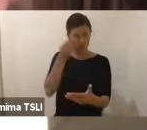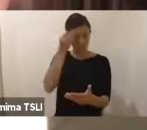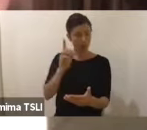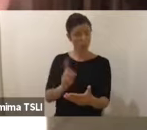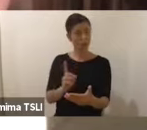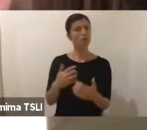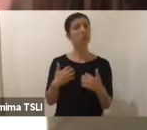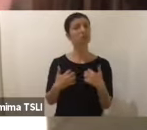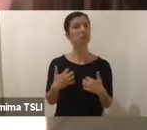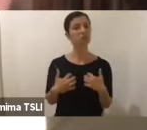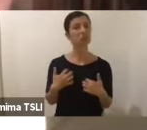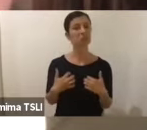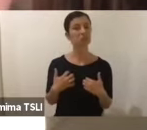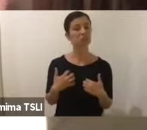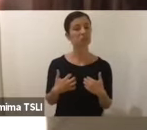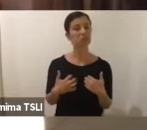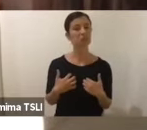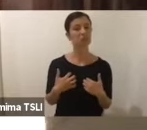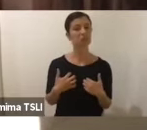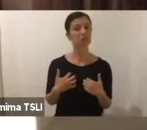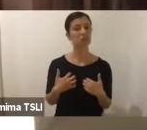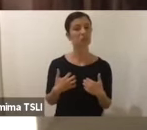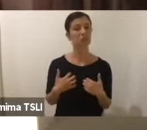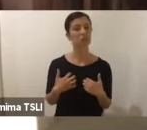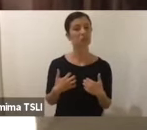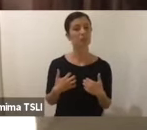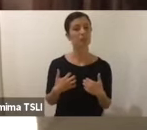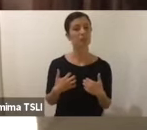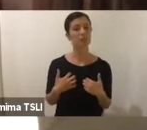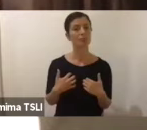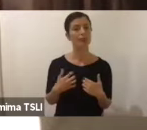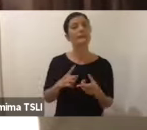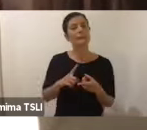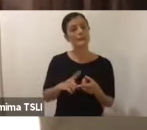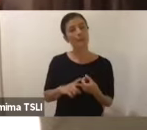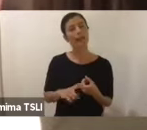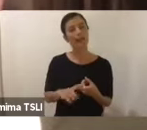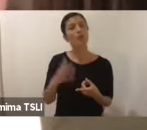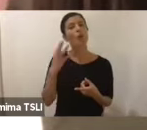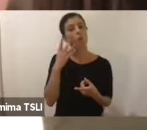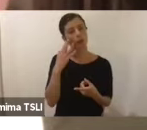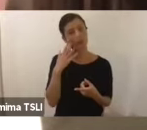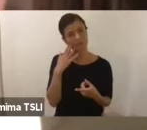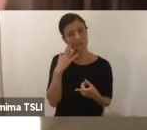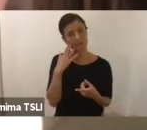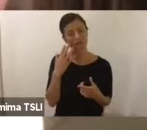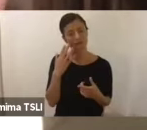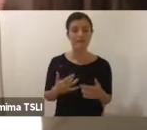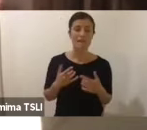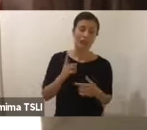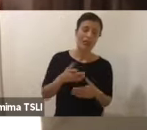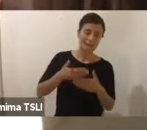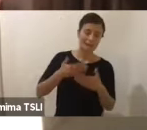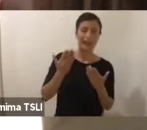yes so so i i i think my you know depends which day of the week it is and which side of the bed i got out of but uh on